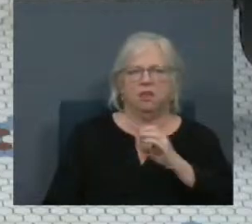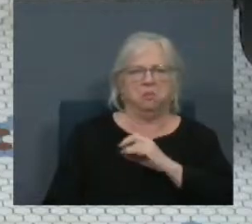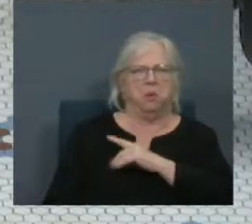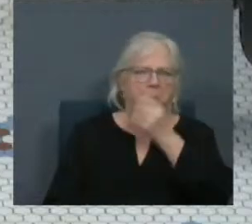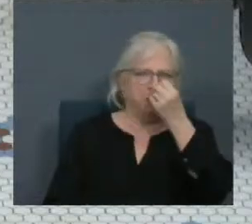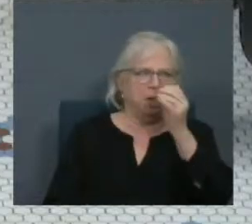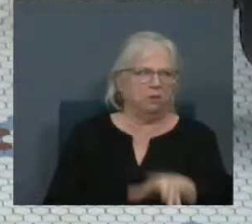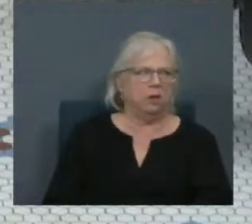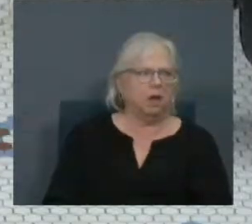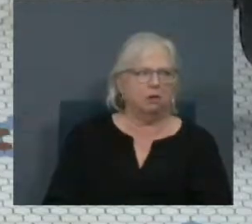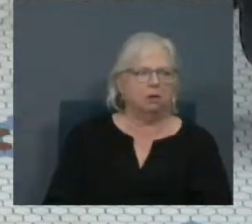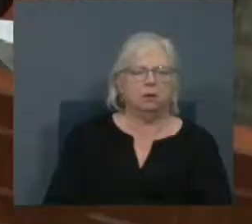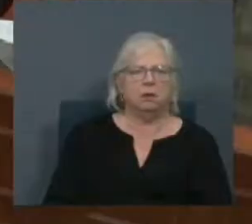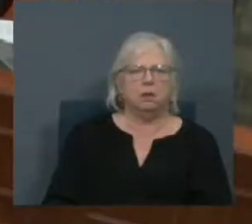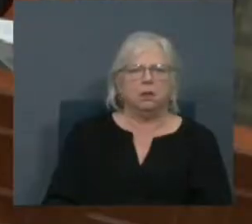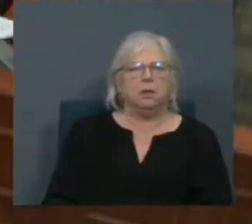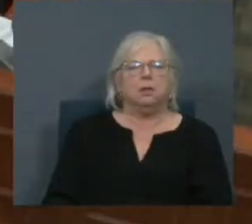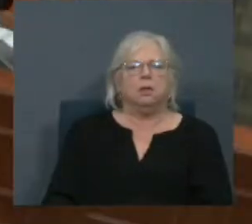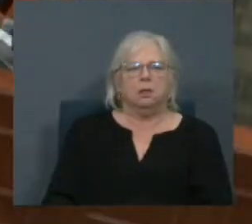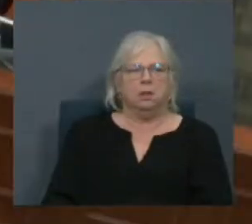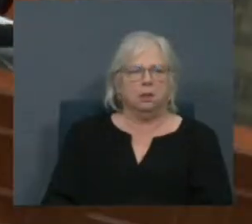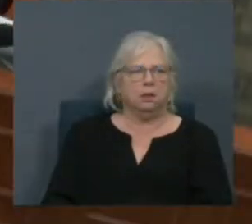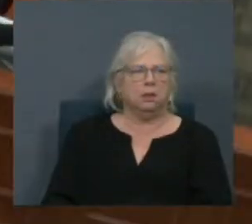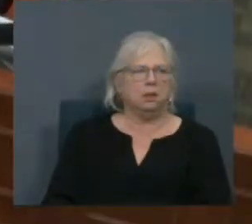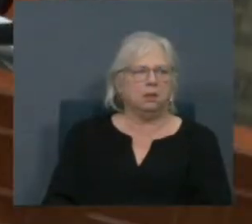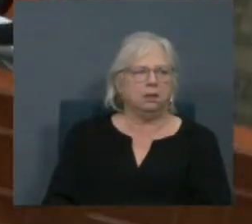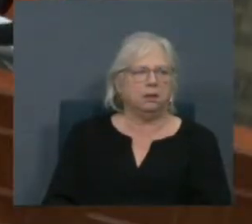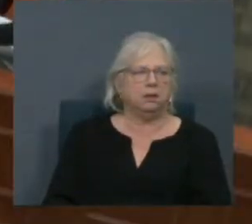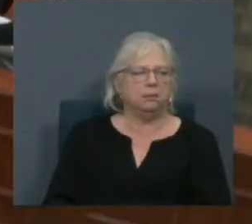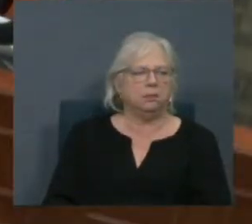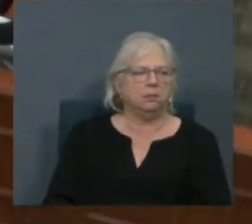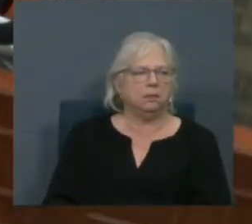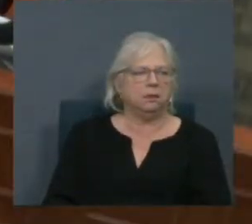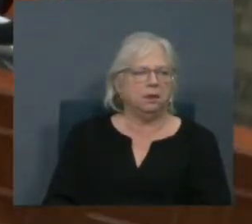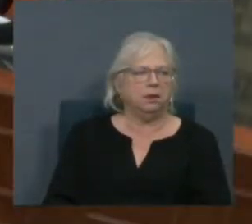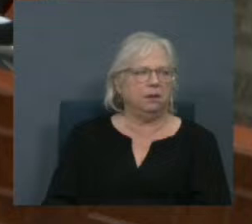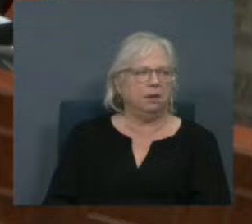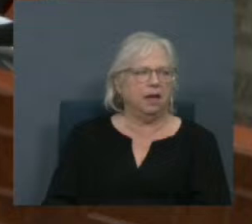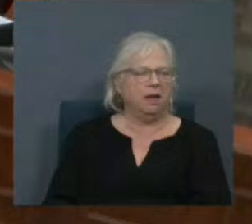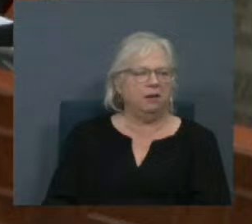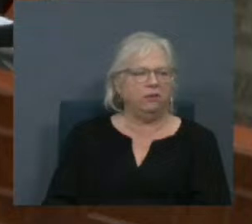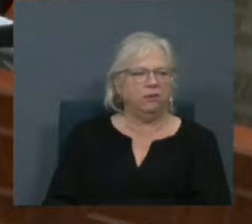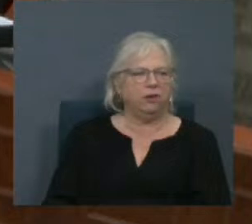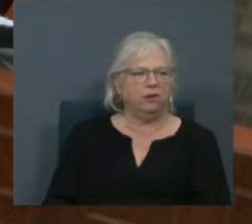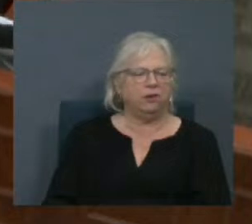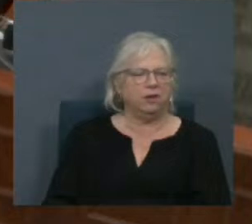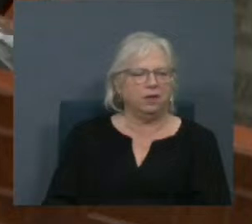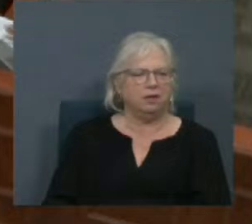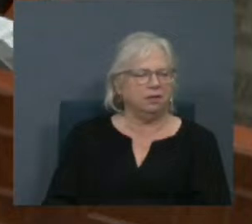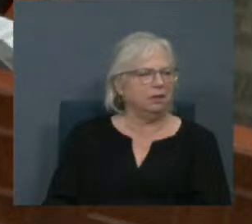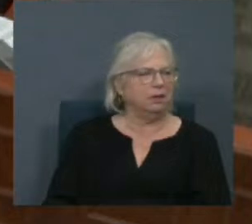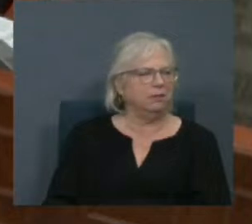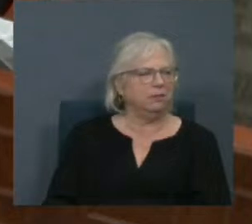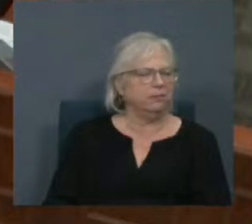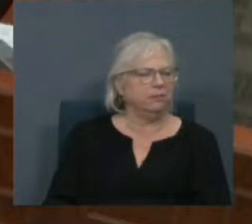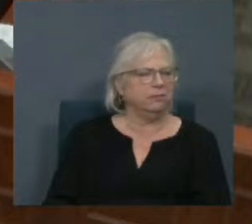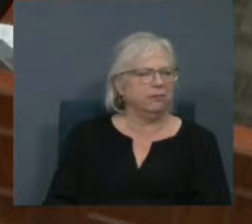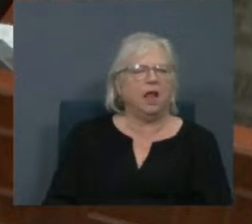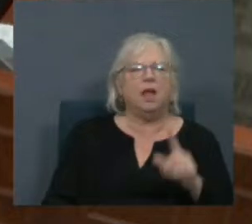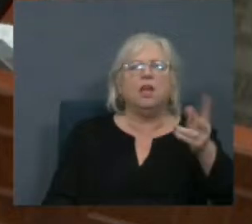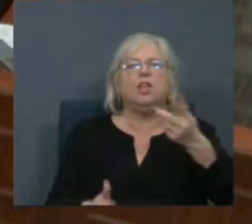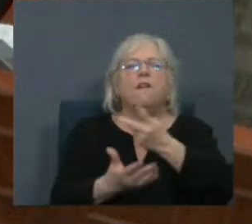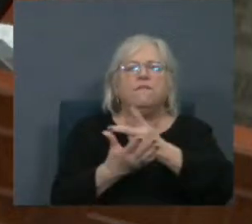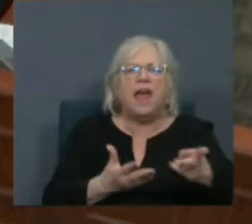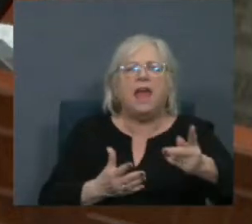doesn't care. You're failing at your jobs. You're failing the city. You're failing